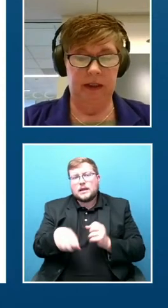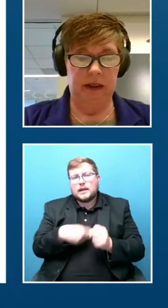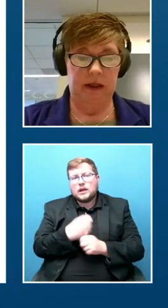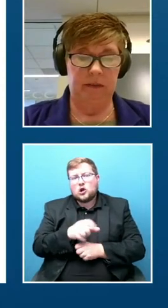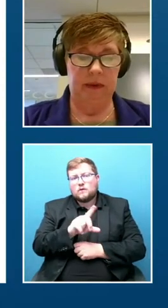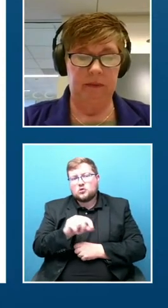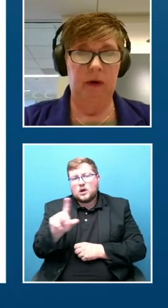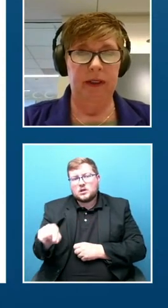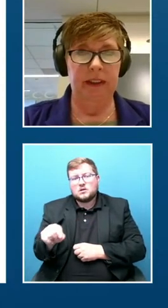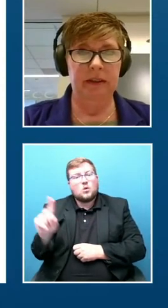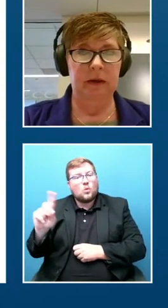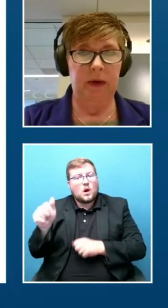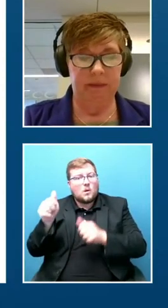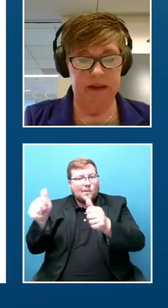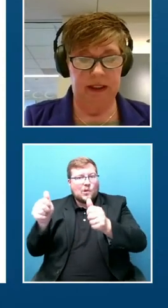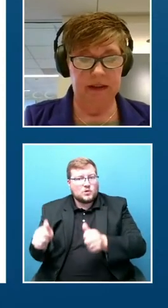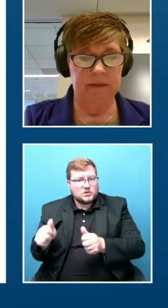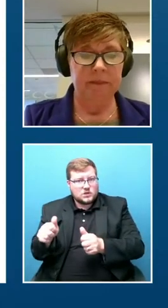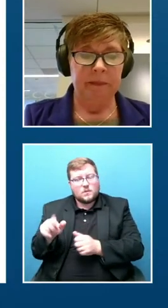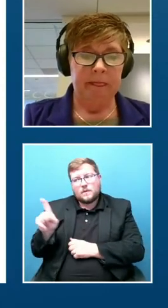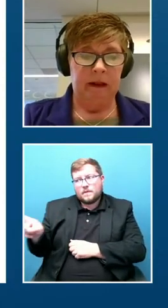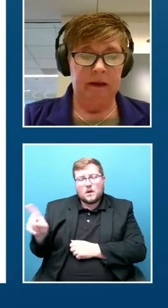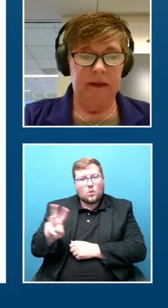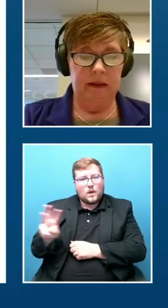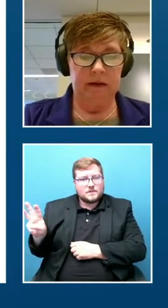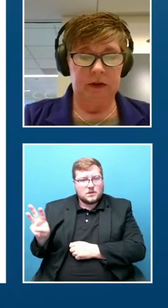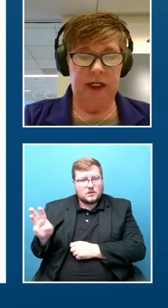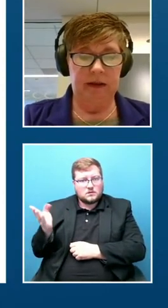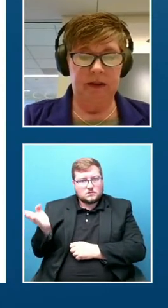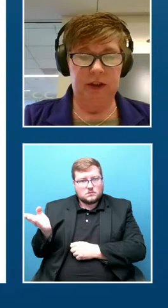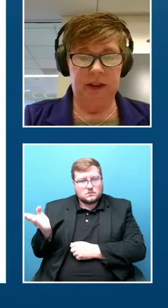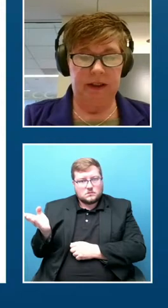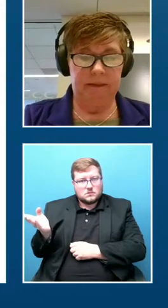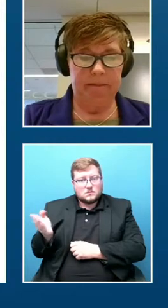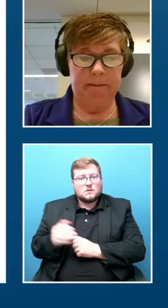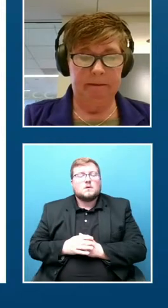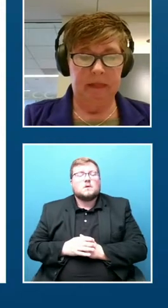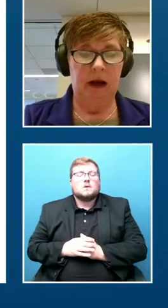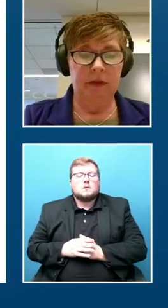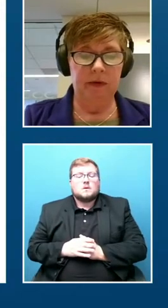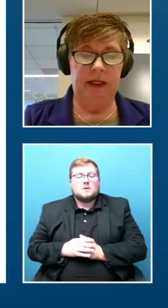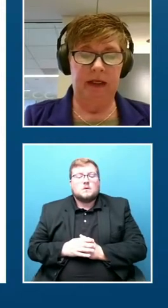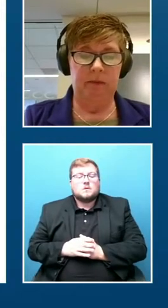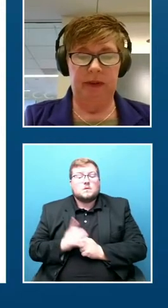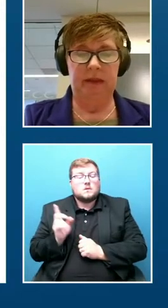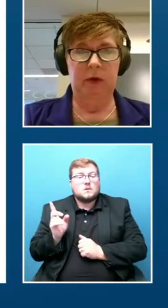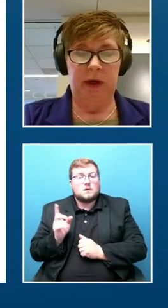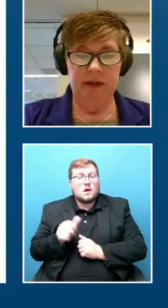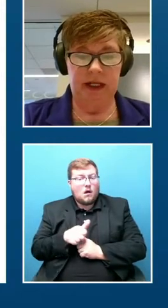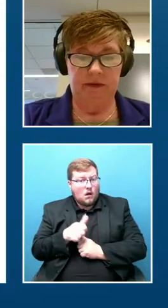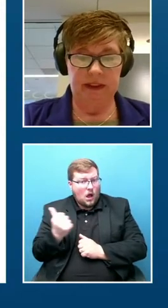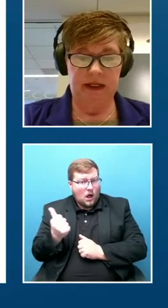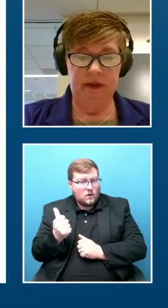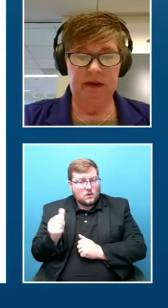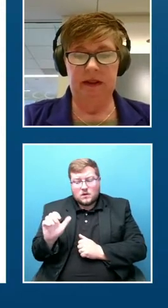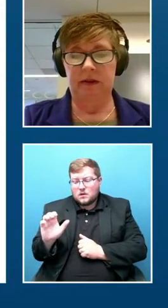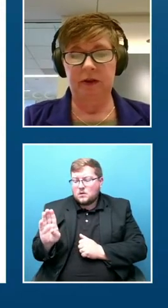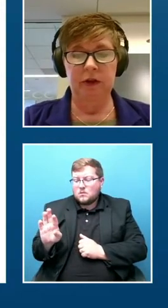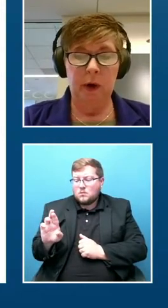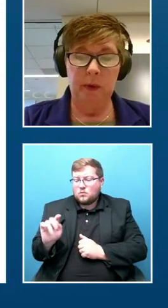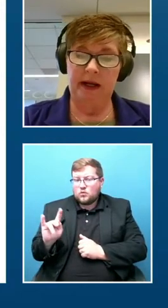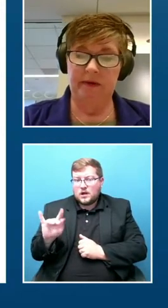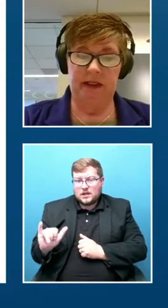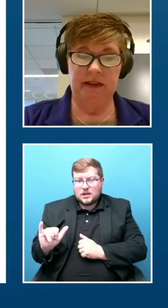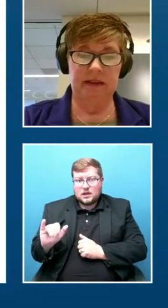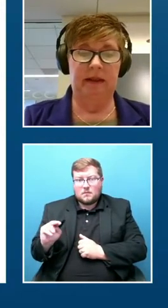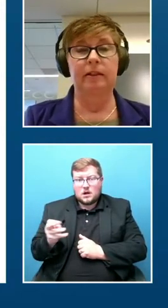posted on the party's website. The challenge, other than Brittany McGuire's affidavit, there is